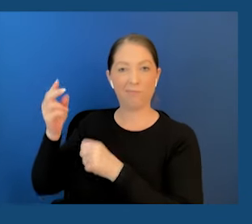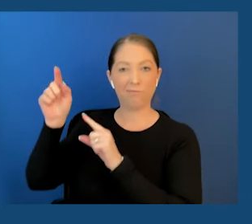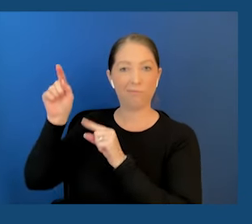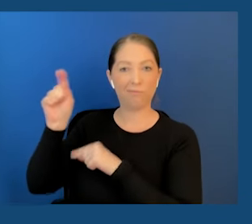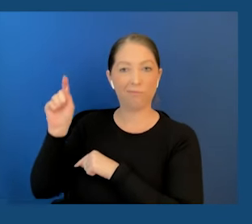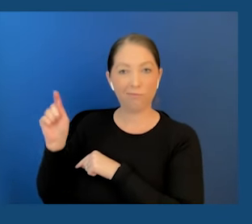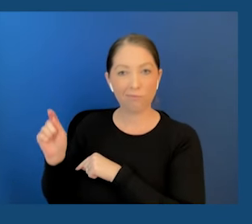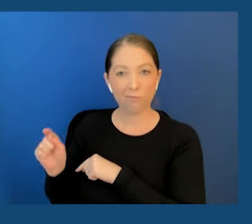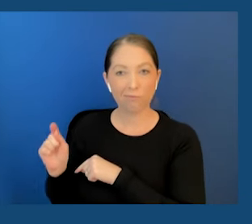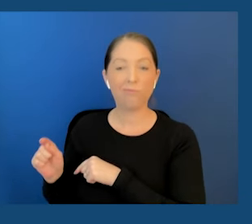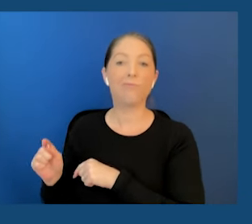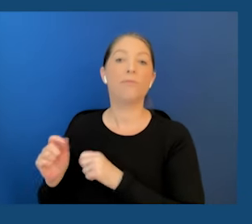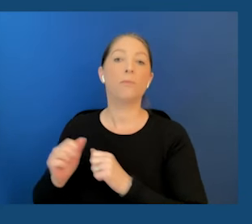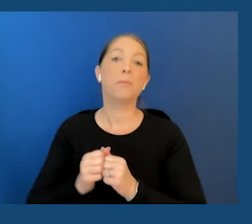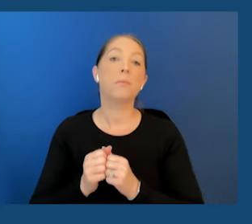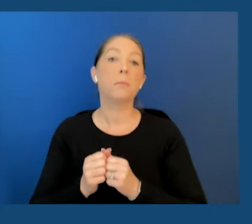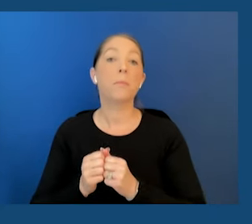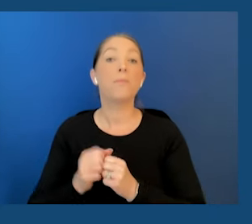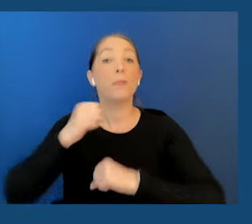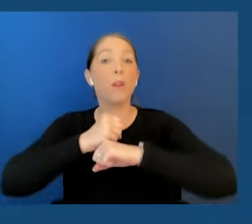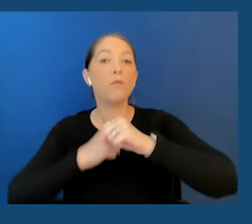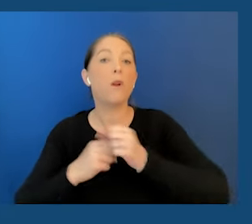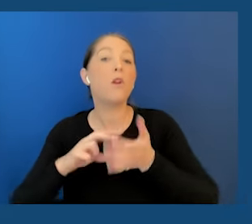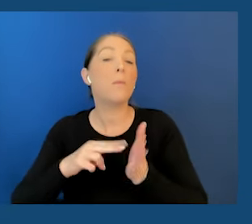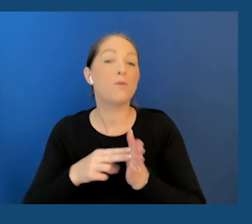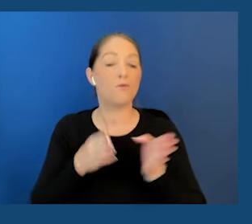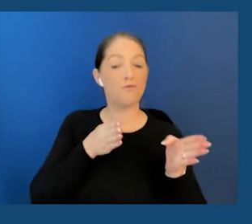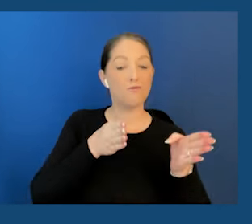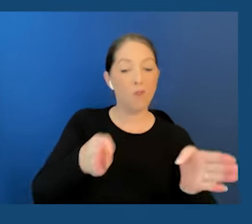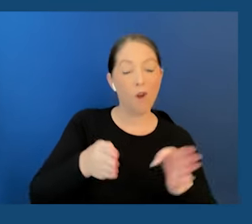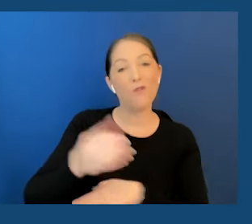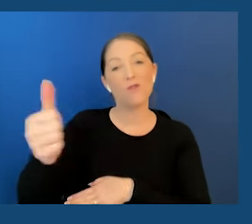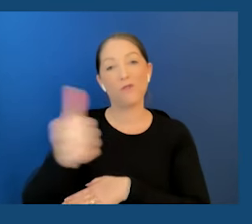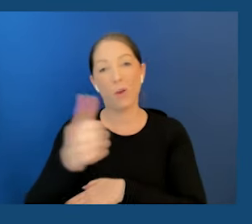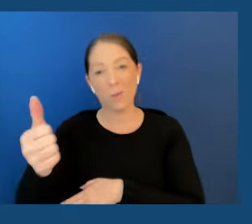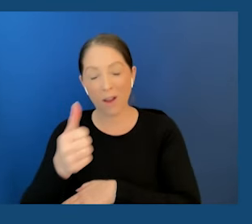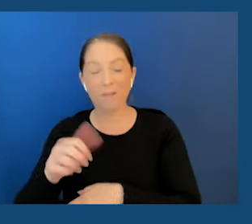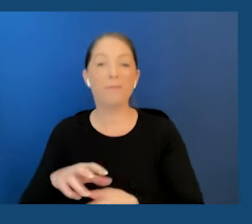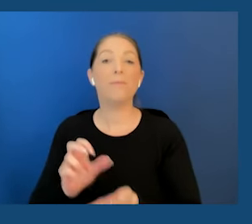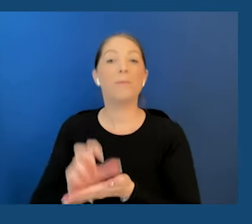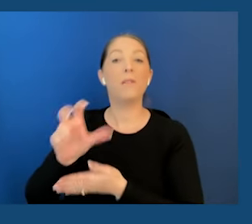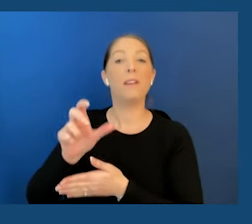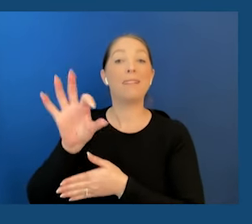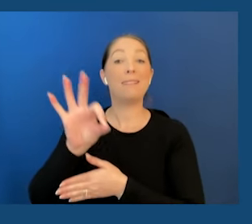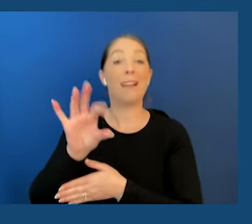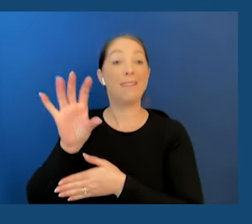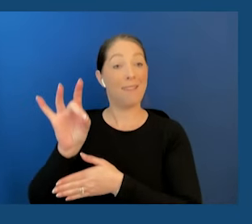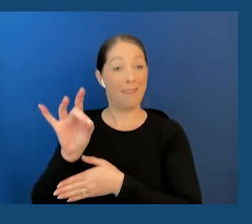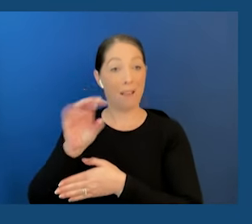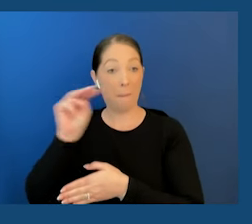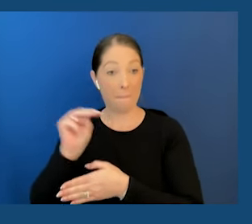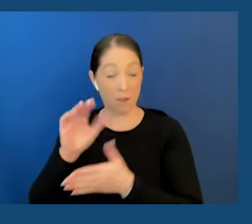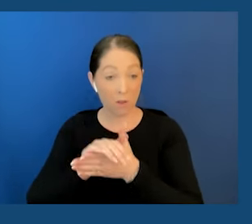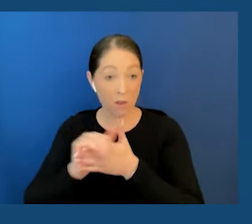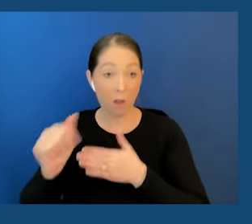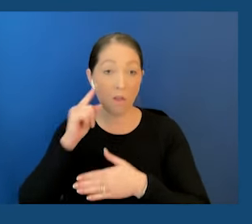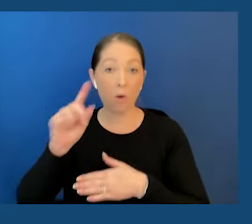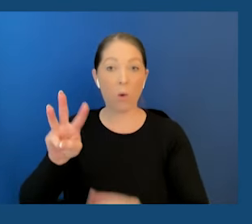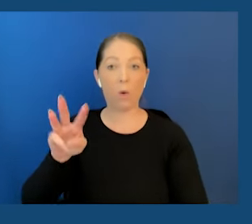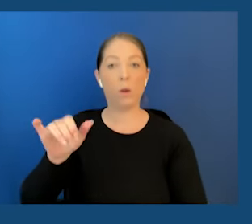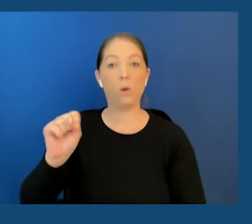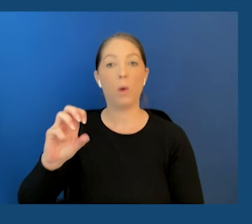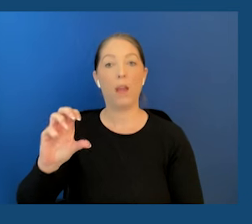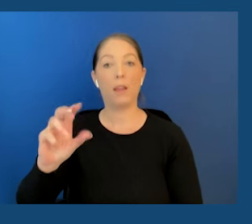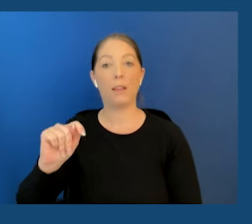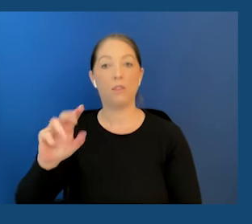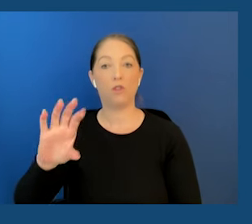means roads and transportation. We're investing $98 million in the Westchester County Transit System. That's a 5.5%